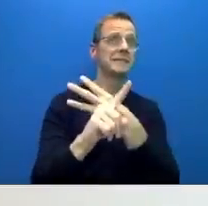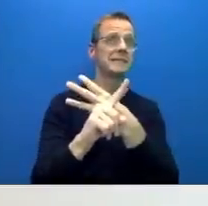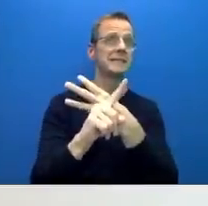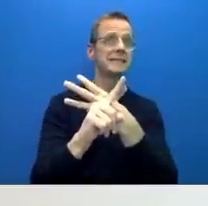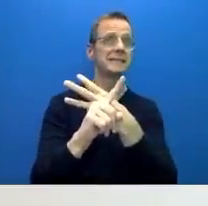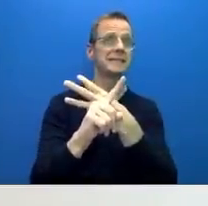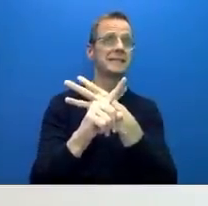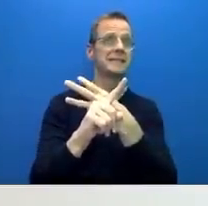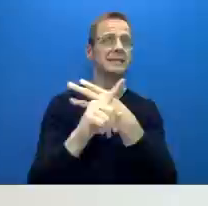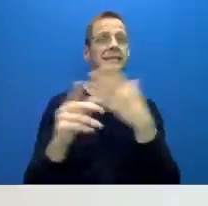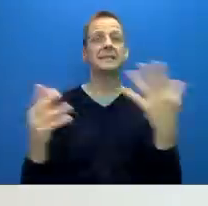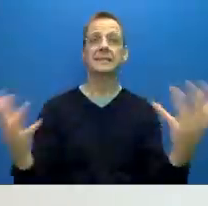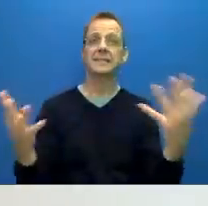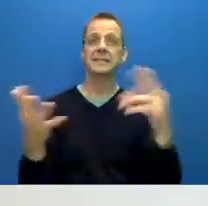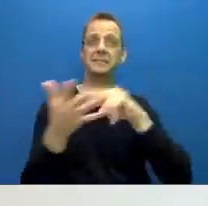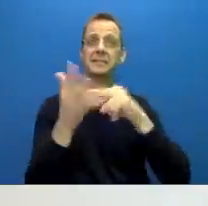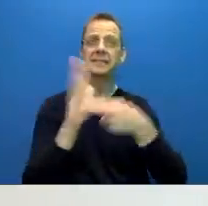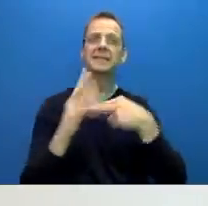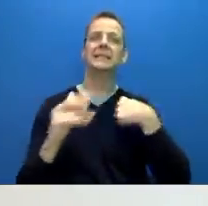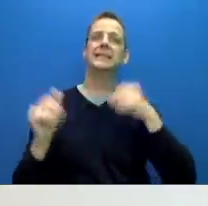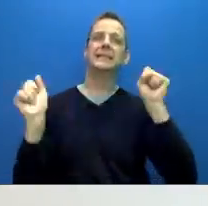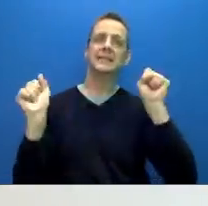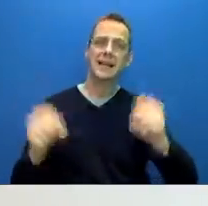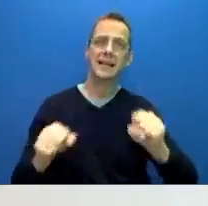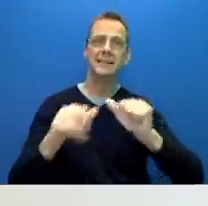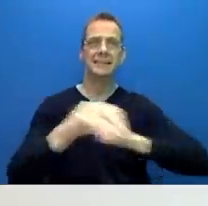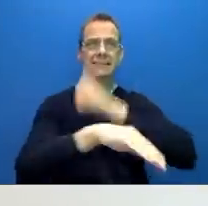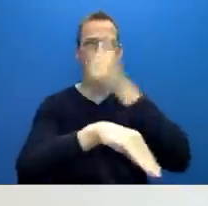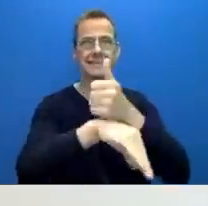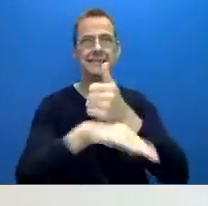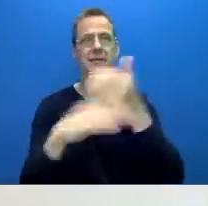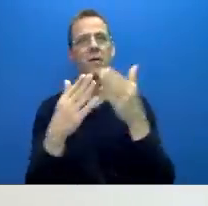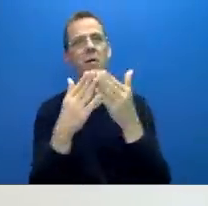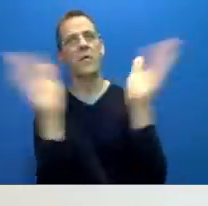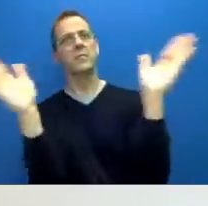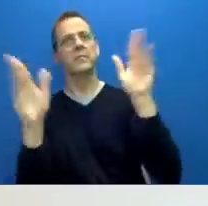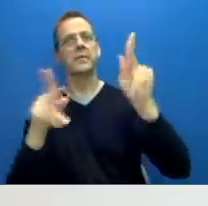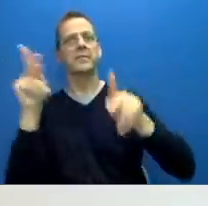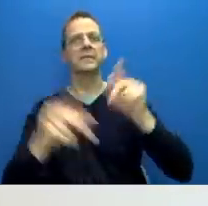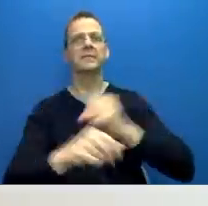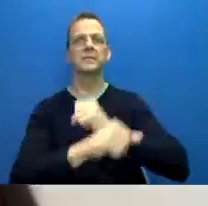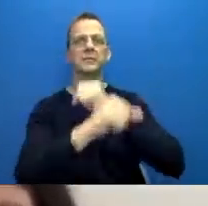protective public health measures to prevent this from happening.